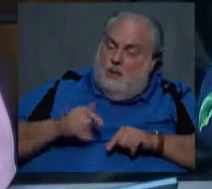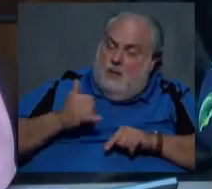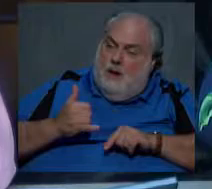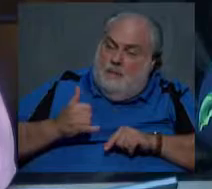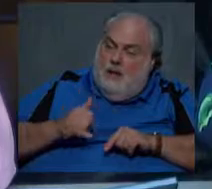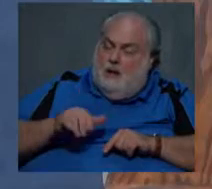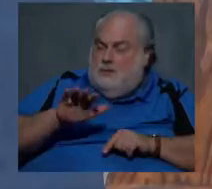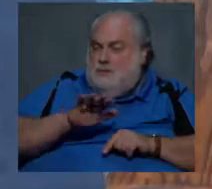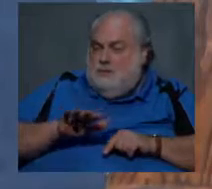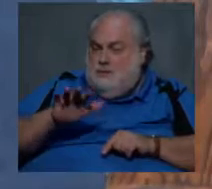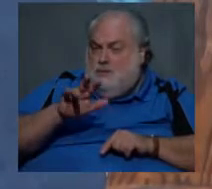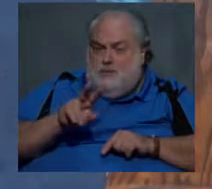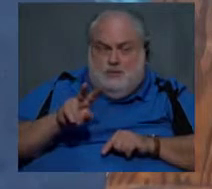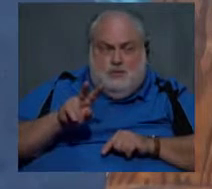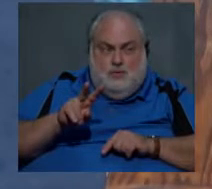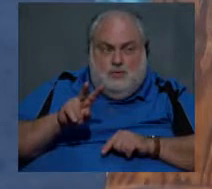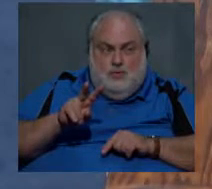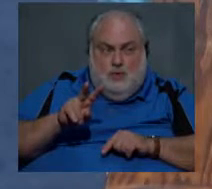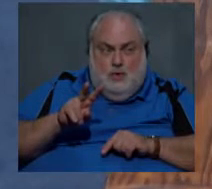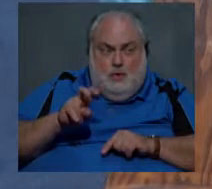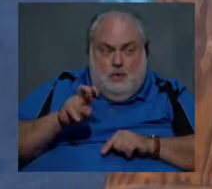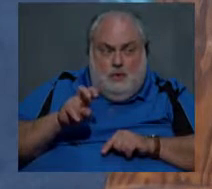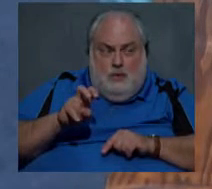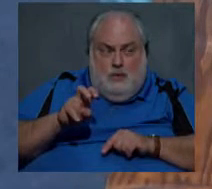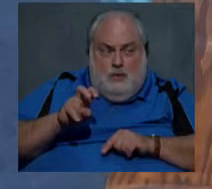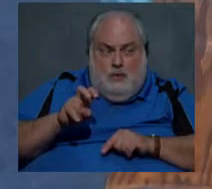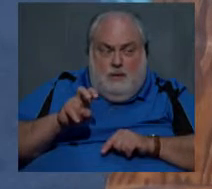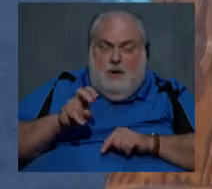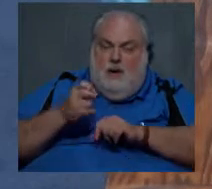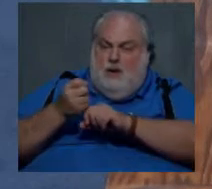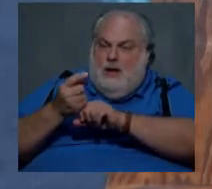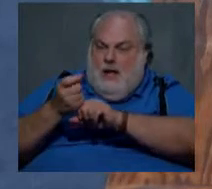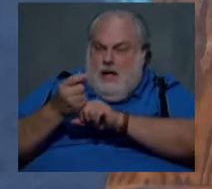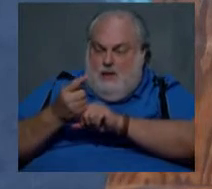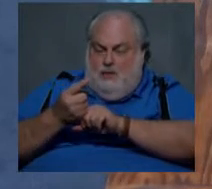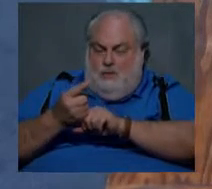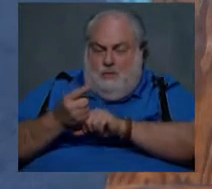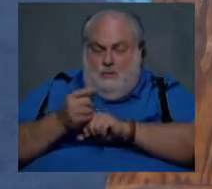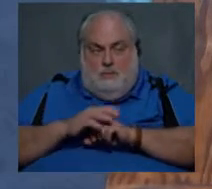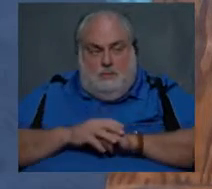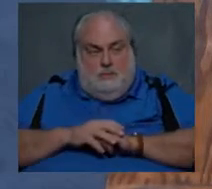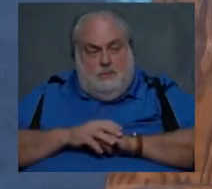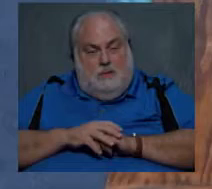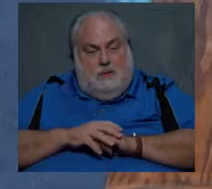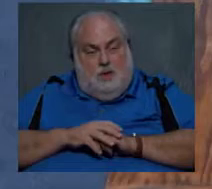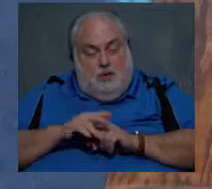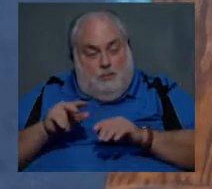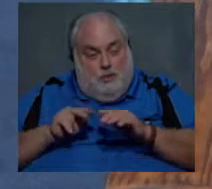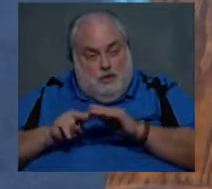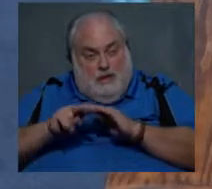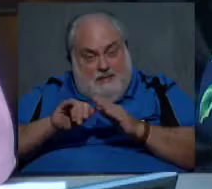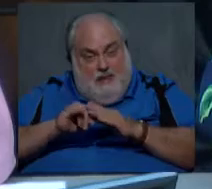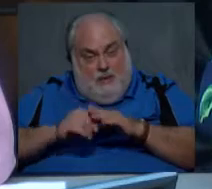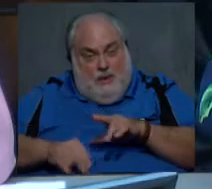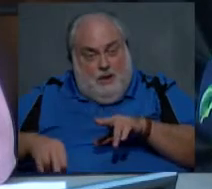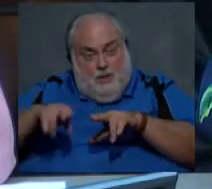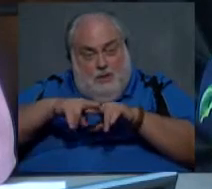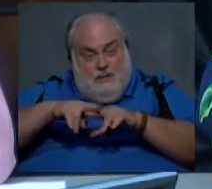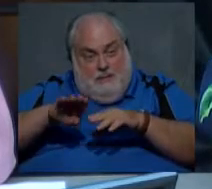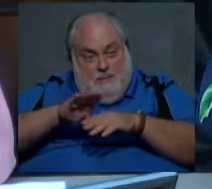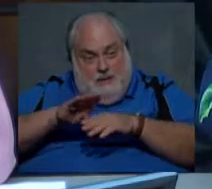about 200 cremations a year. Per year? Per year. So do you project for this to increase your business as